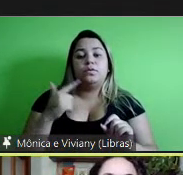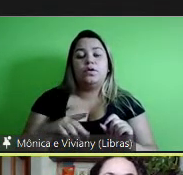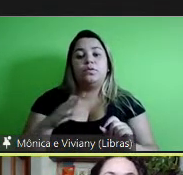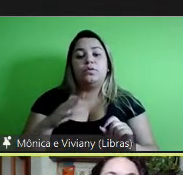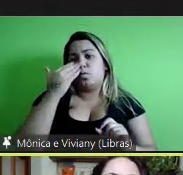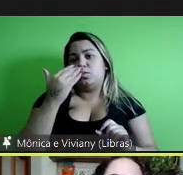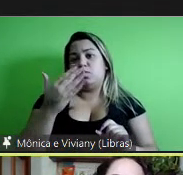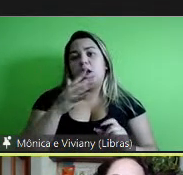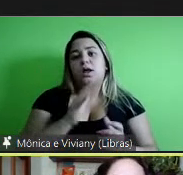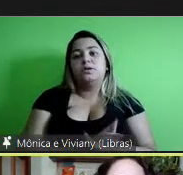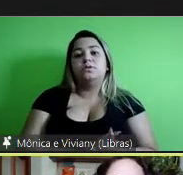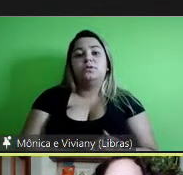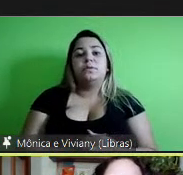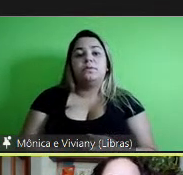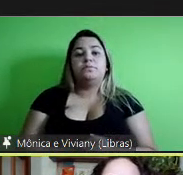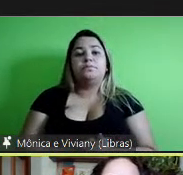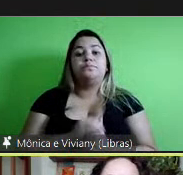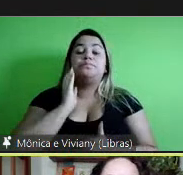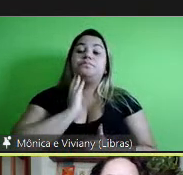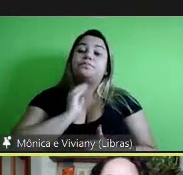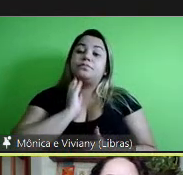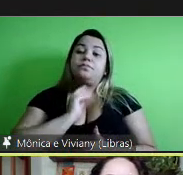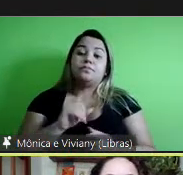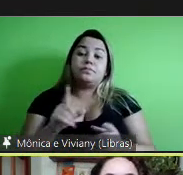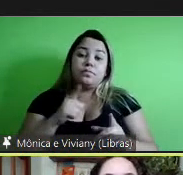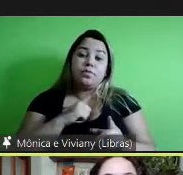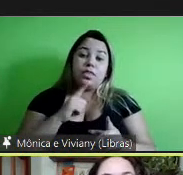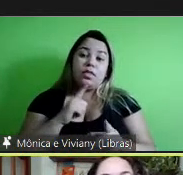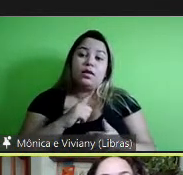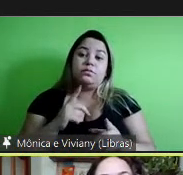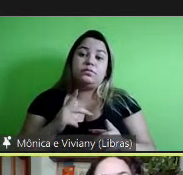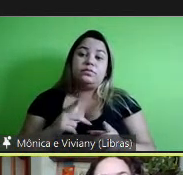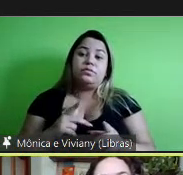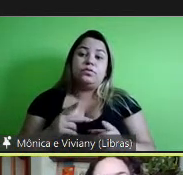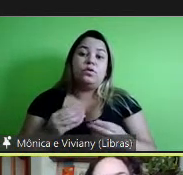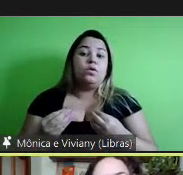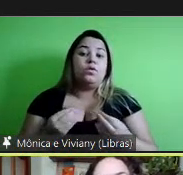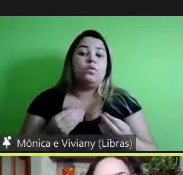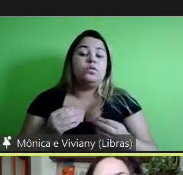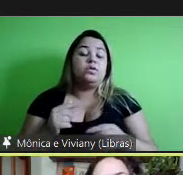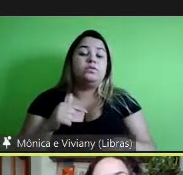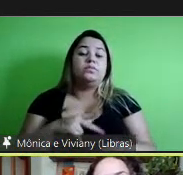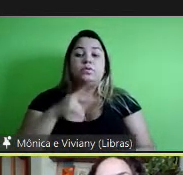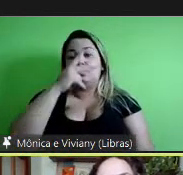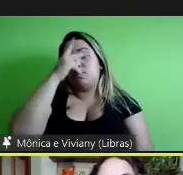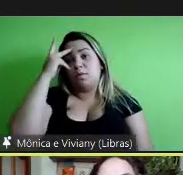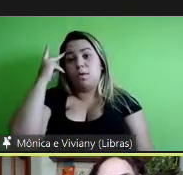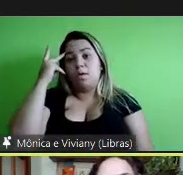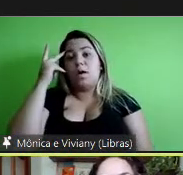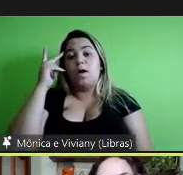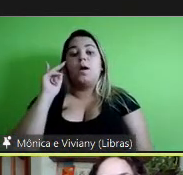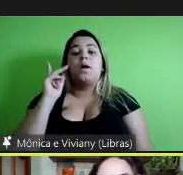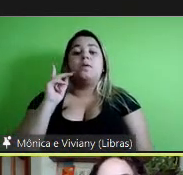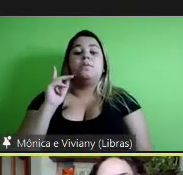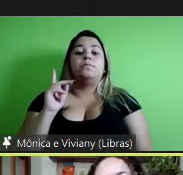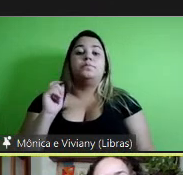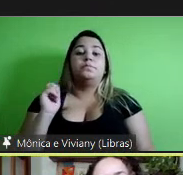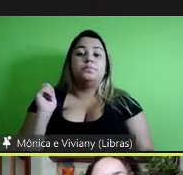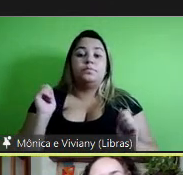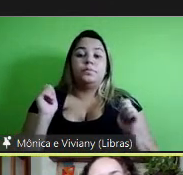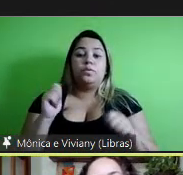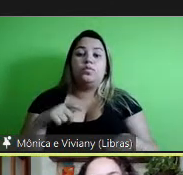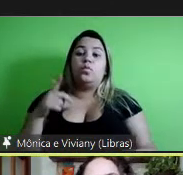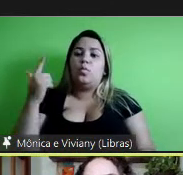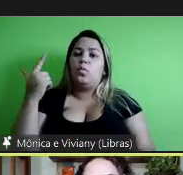or cultural levels. And also there is this type of insecurity when people need to